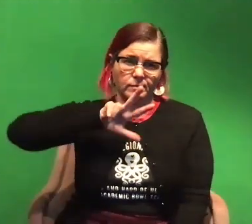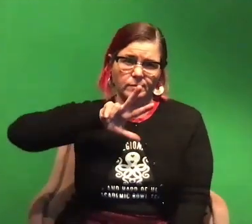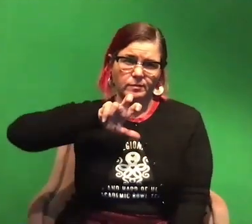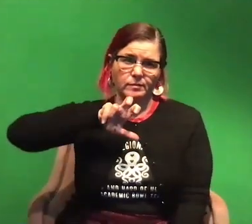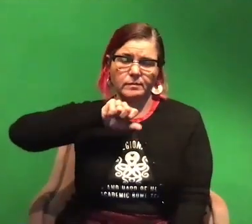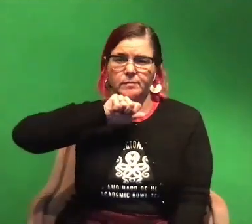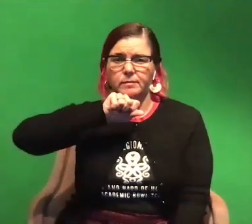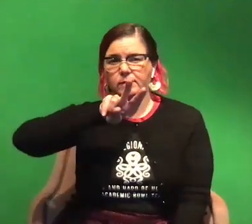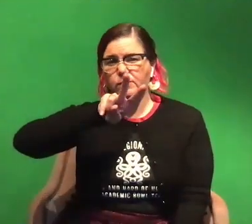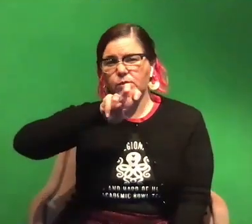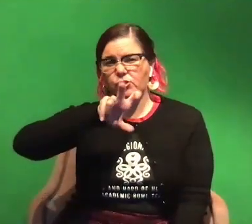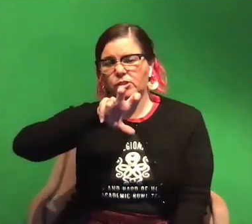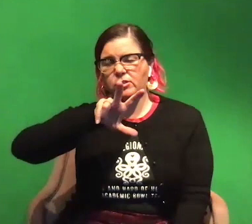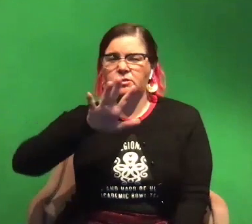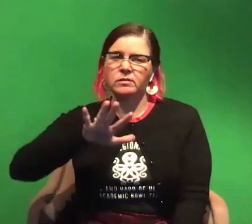remember if they're 200 or 300.